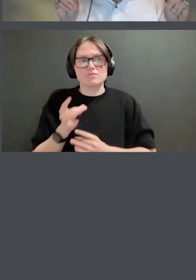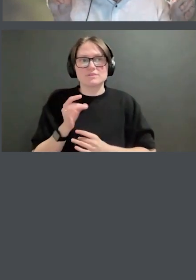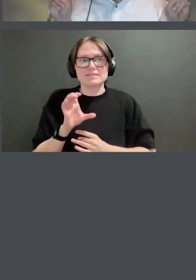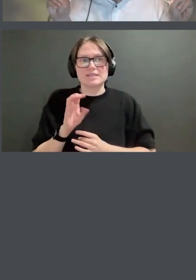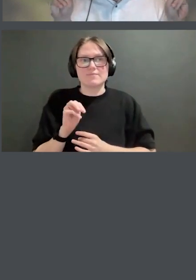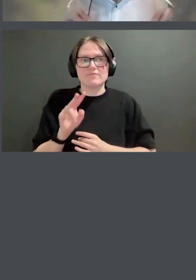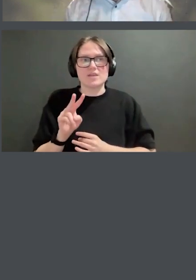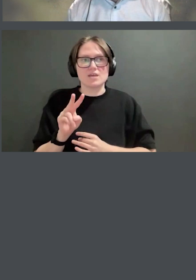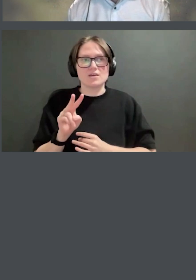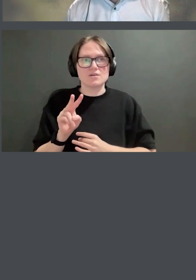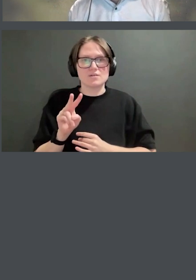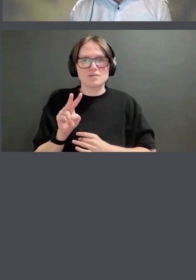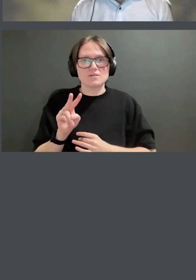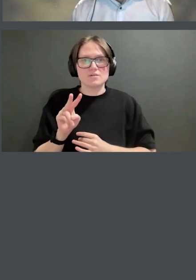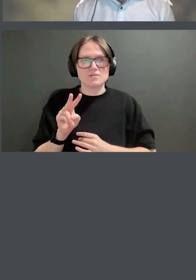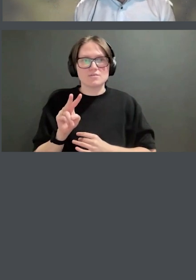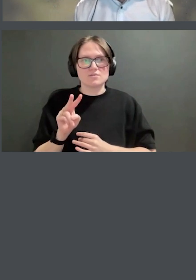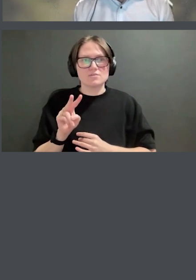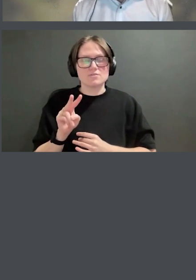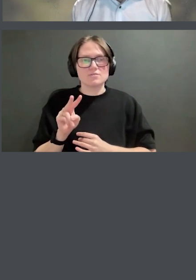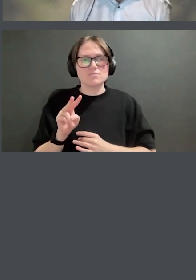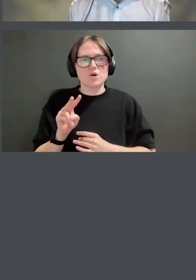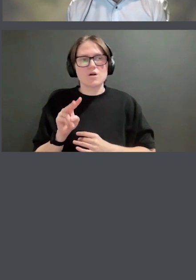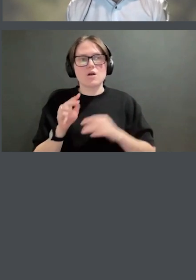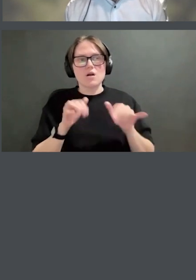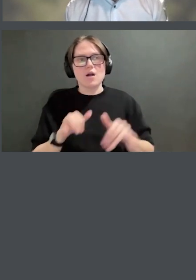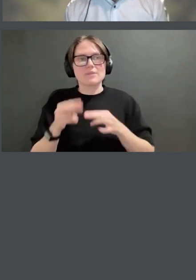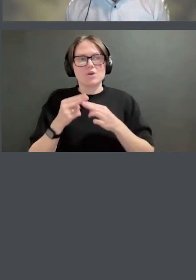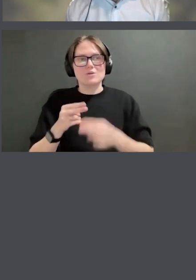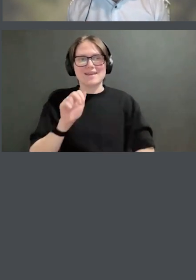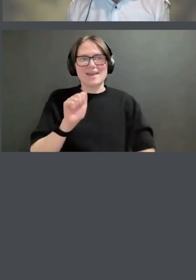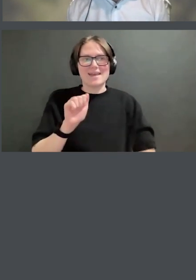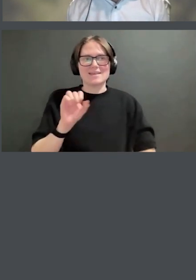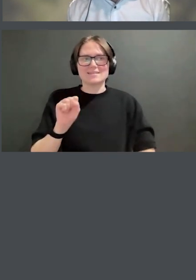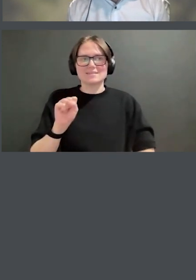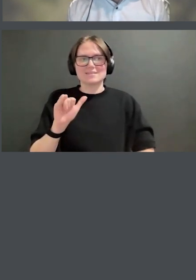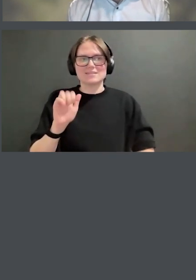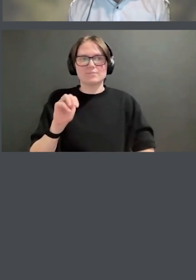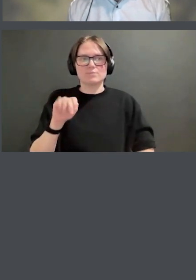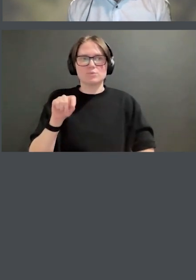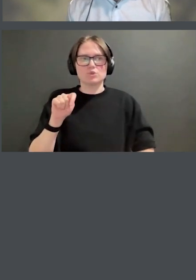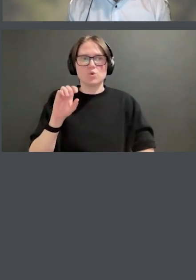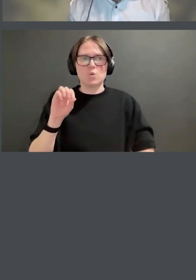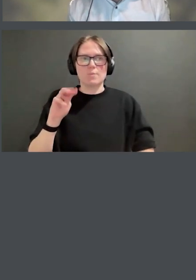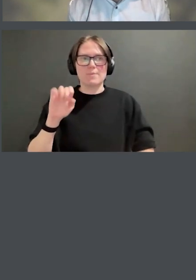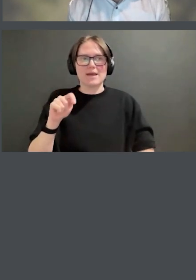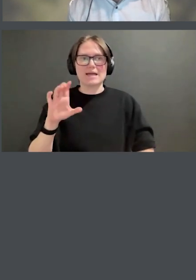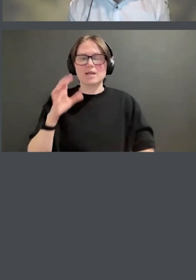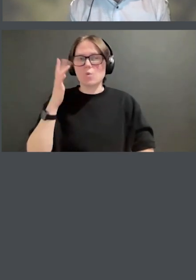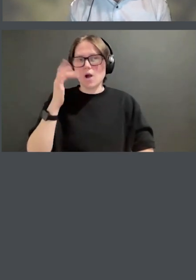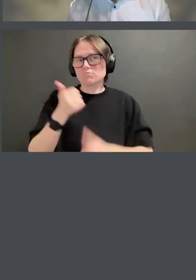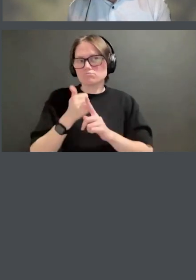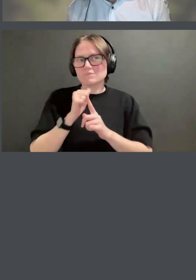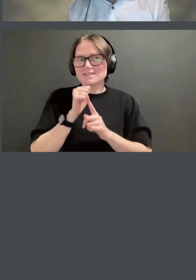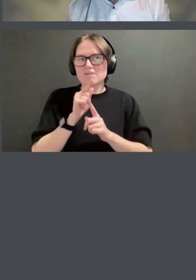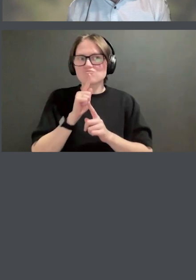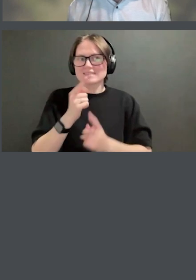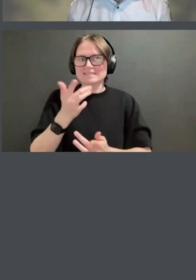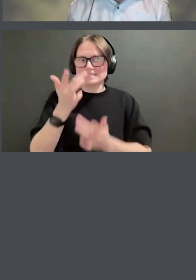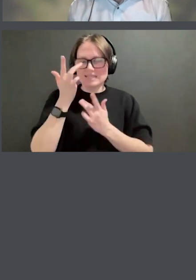what has commonly been called asymptomatic because they're not very sick. But a lot of those